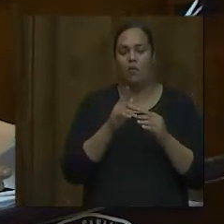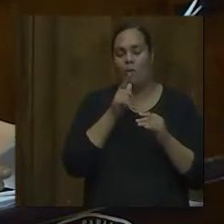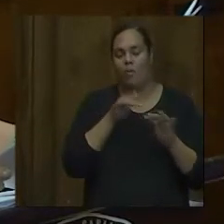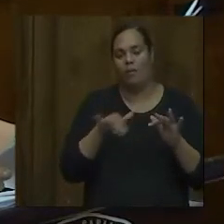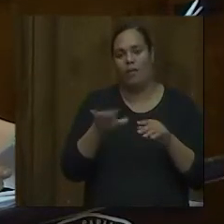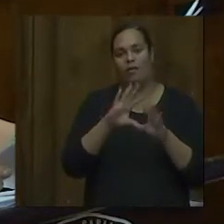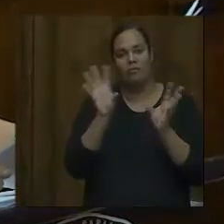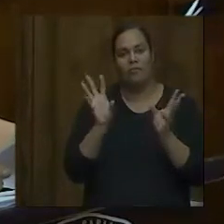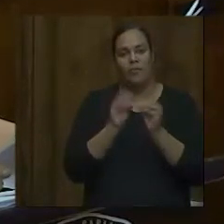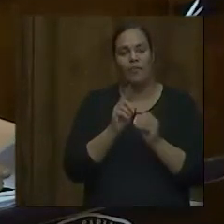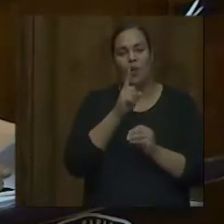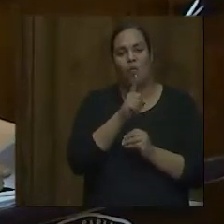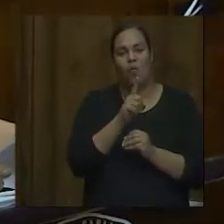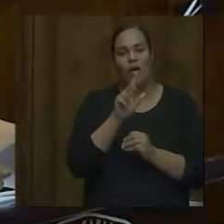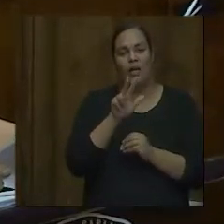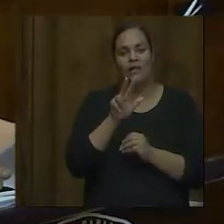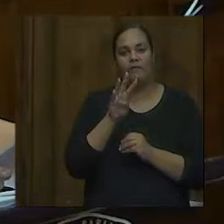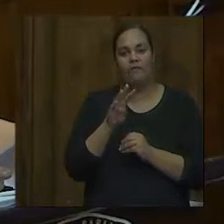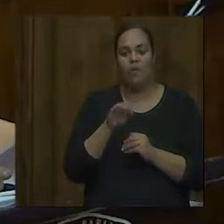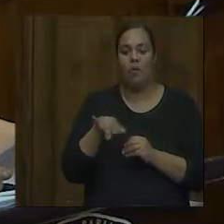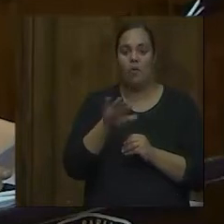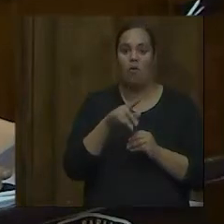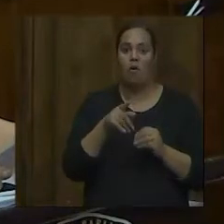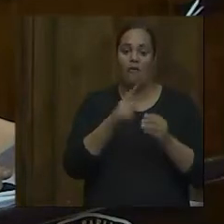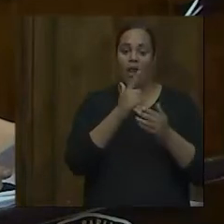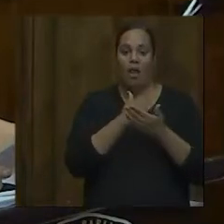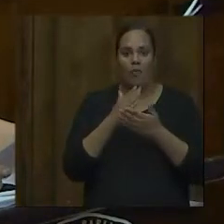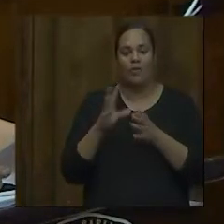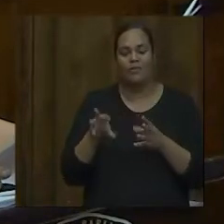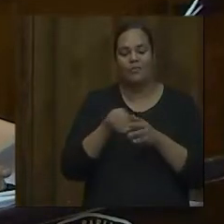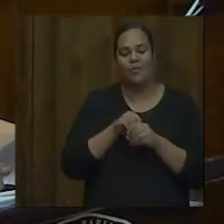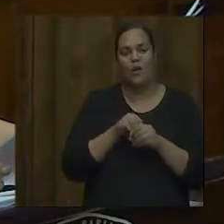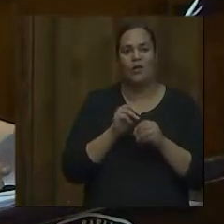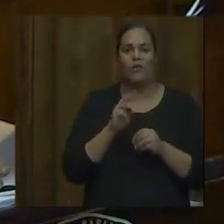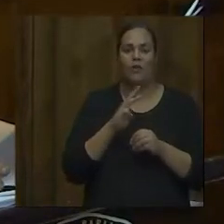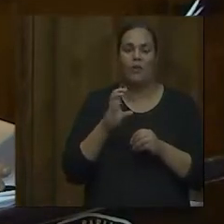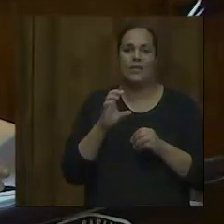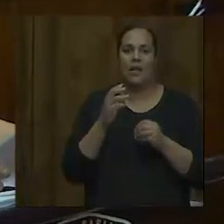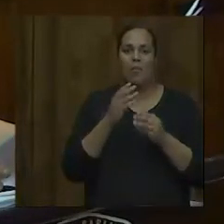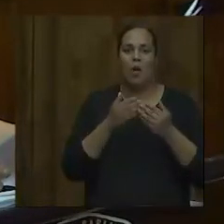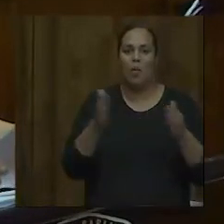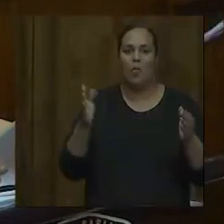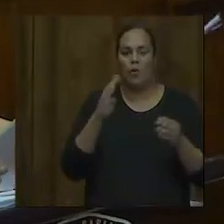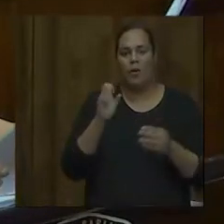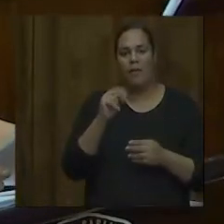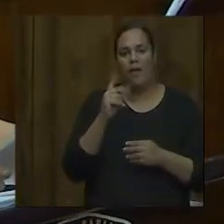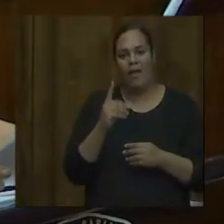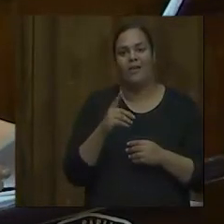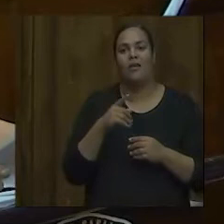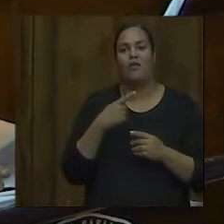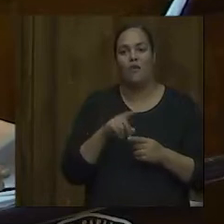A total of 184 of these libraries are part of the Western Cape Broadband Project and 125